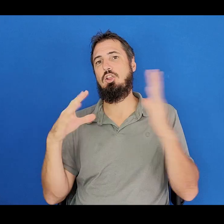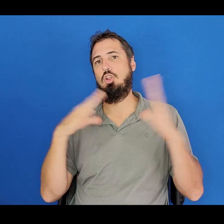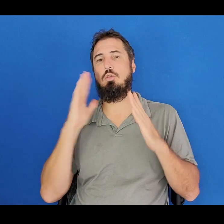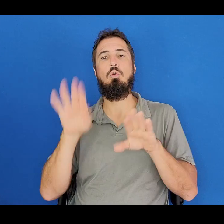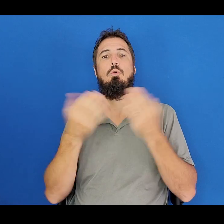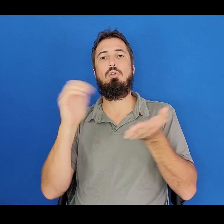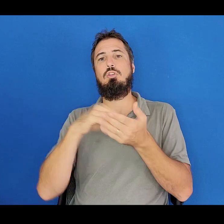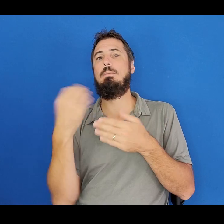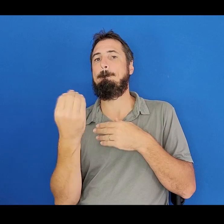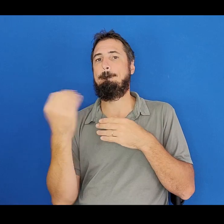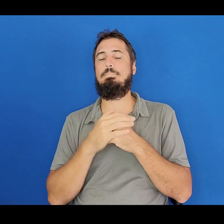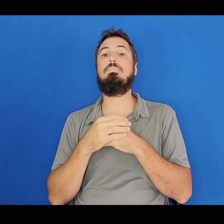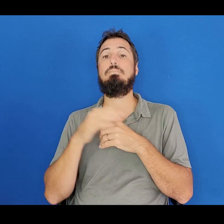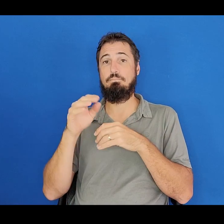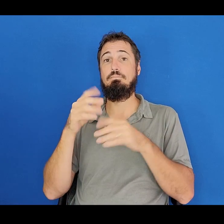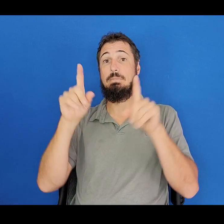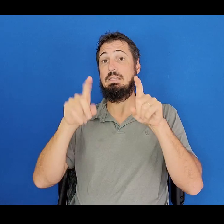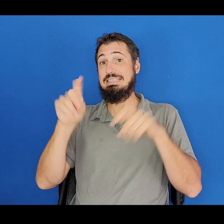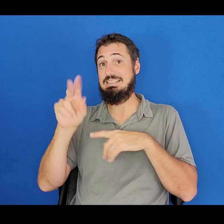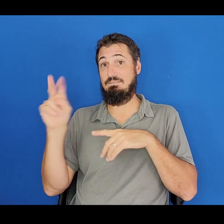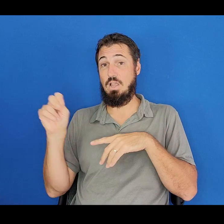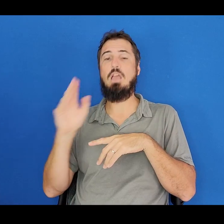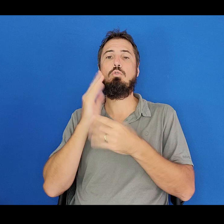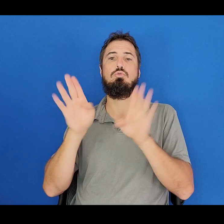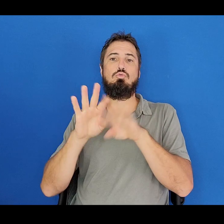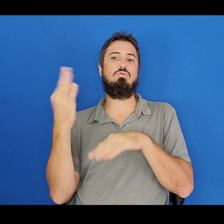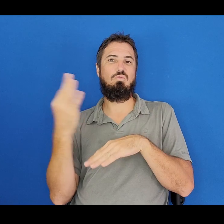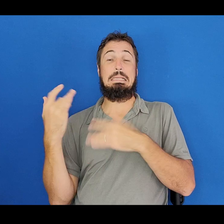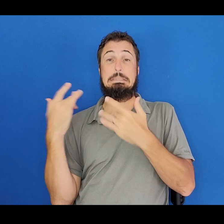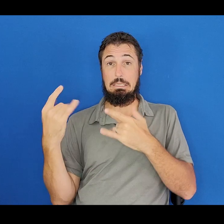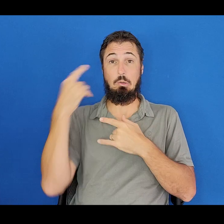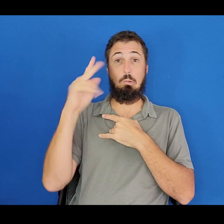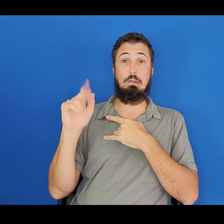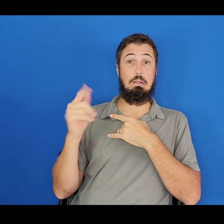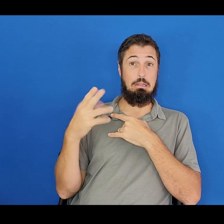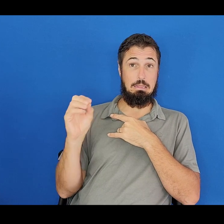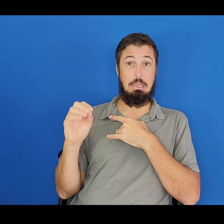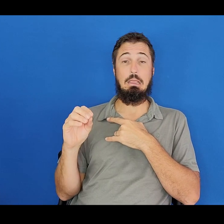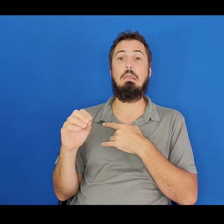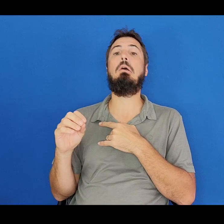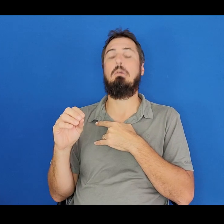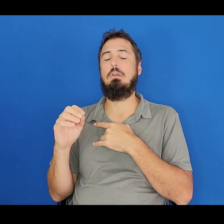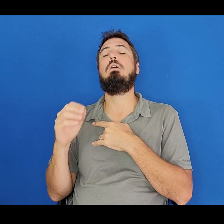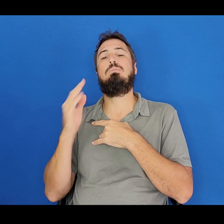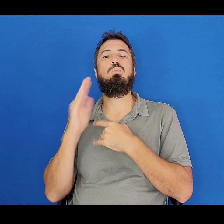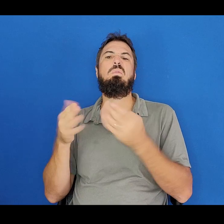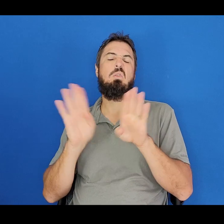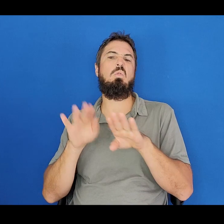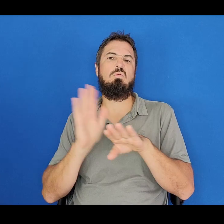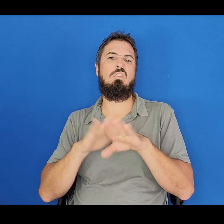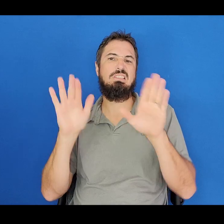Monday. The mobile testing van will be closed Friday when it is normally in Kalaheo and closed on Easter